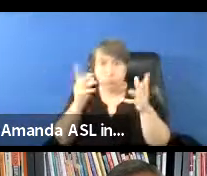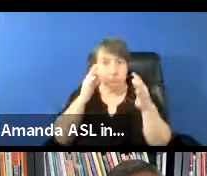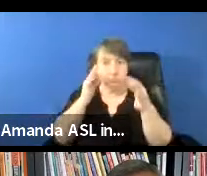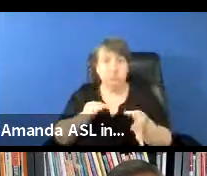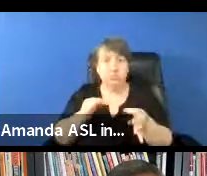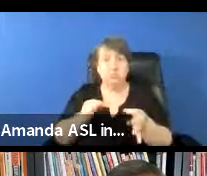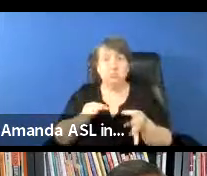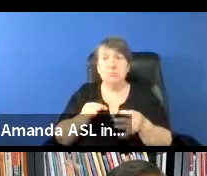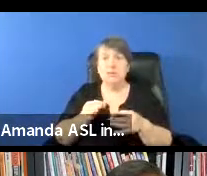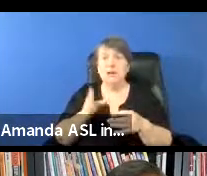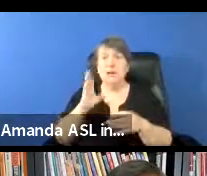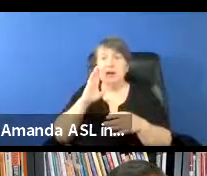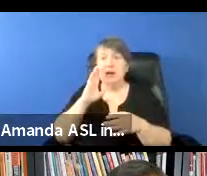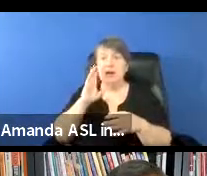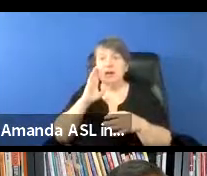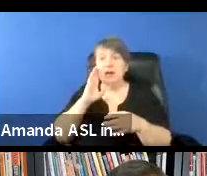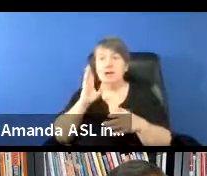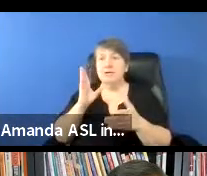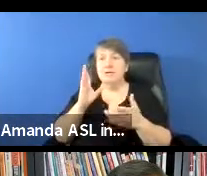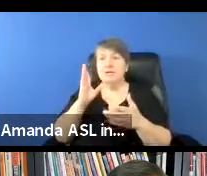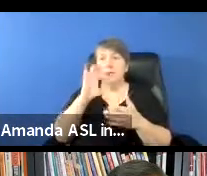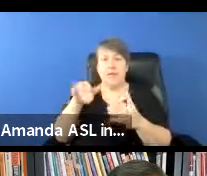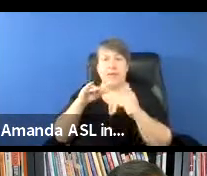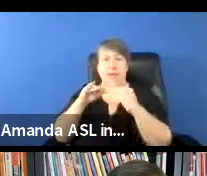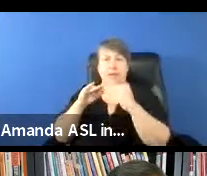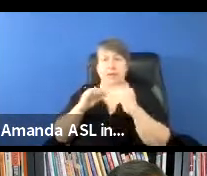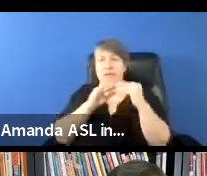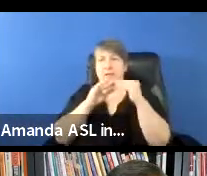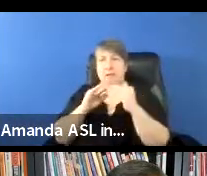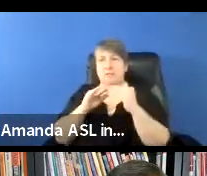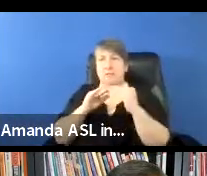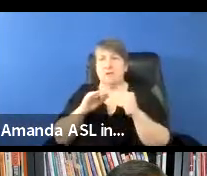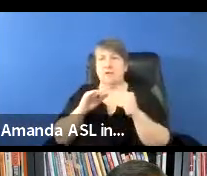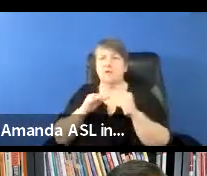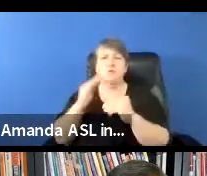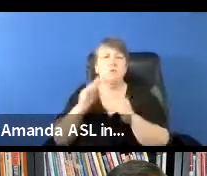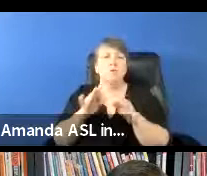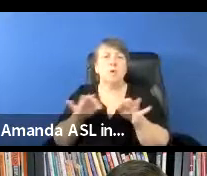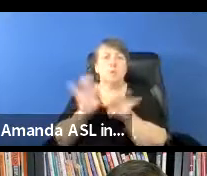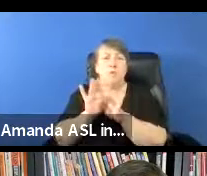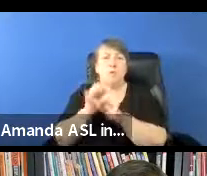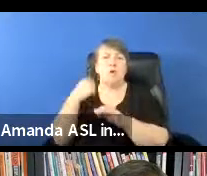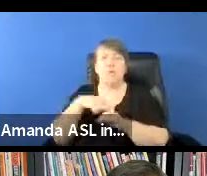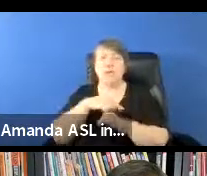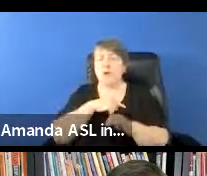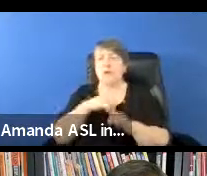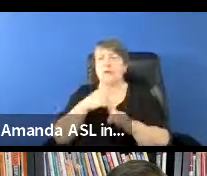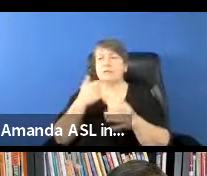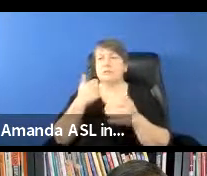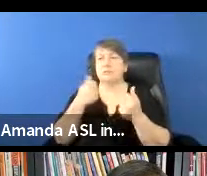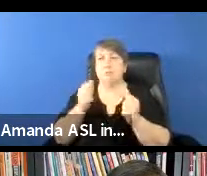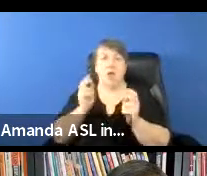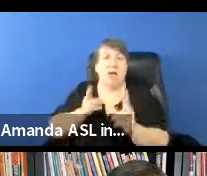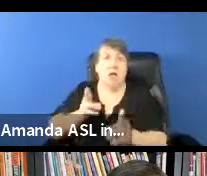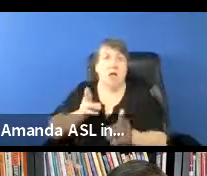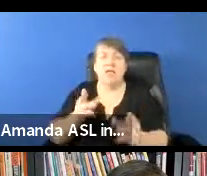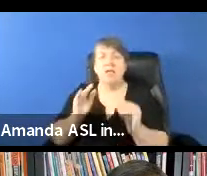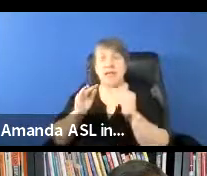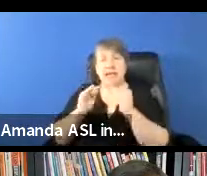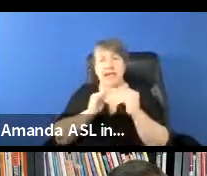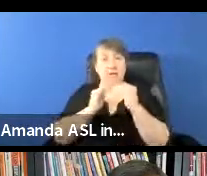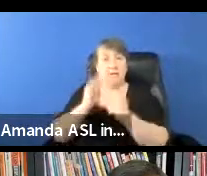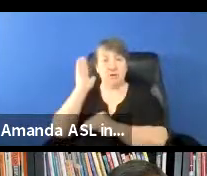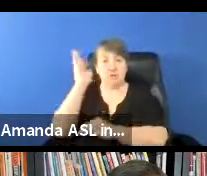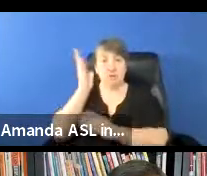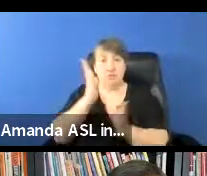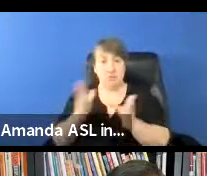Johnell's volunteering, equity is just too important for us to try to race through. So we're going to take the equity presentation that we had planned